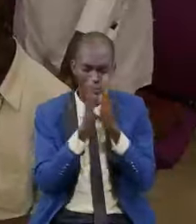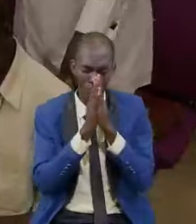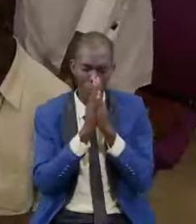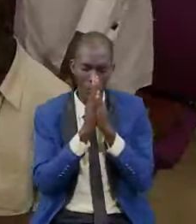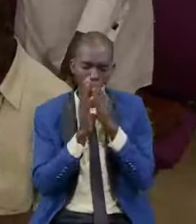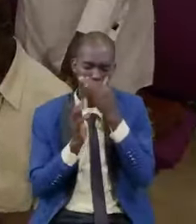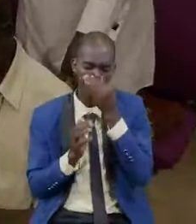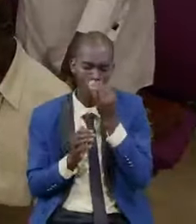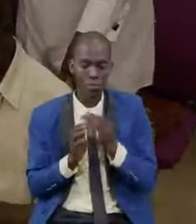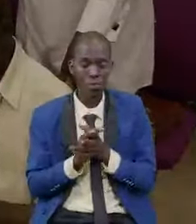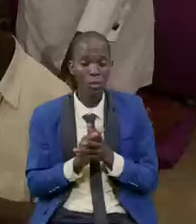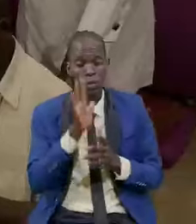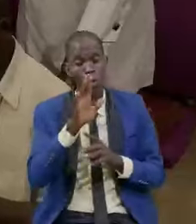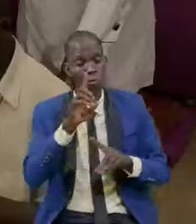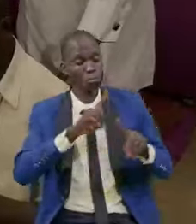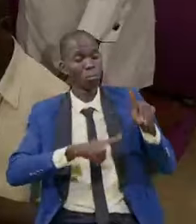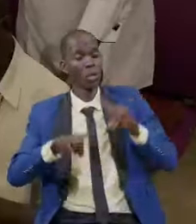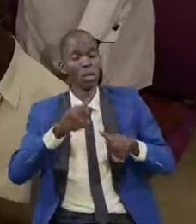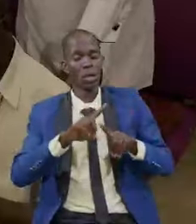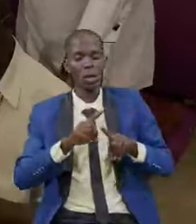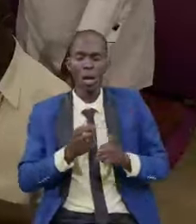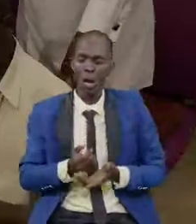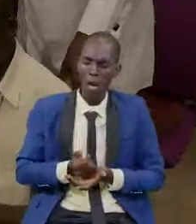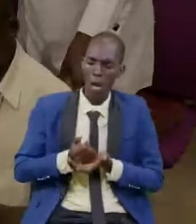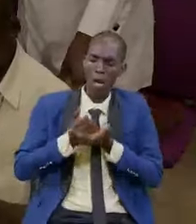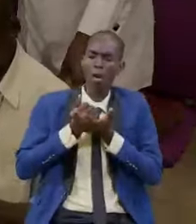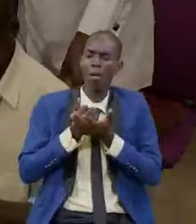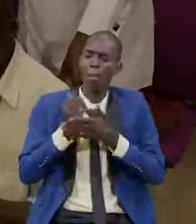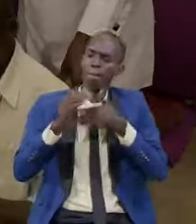Does your word break down or build?